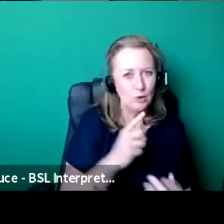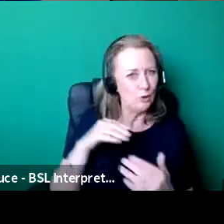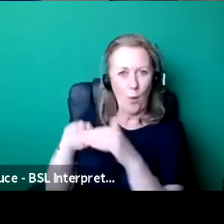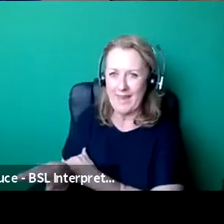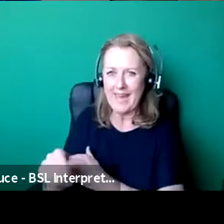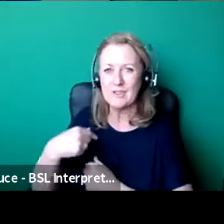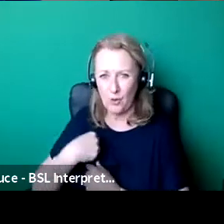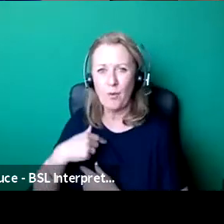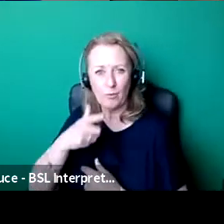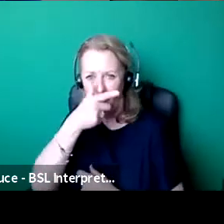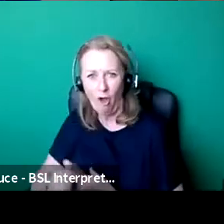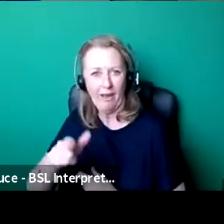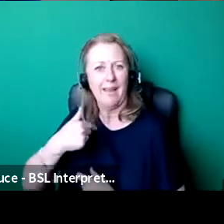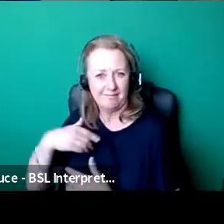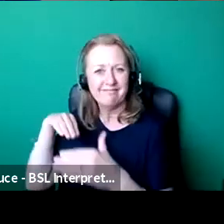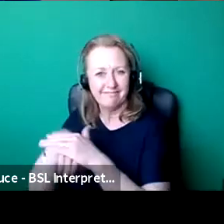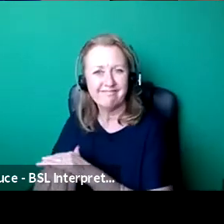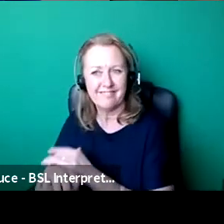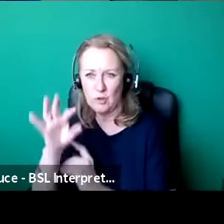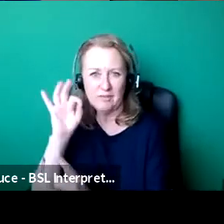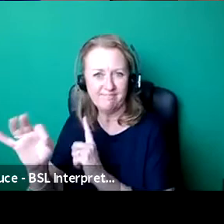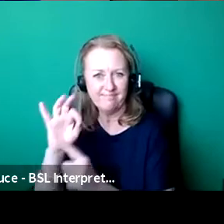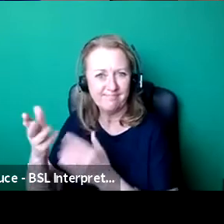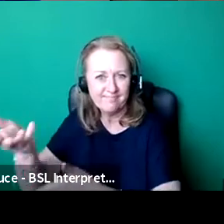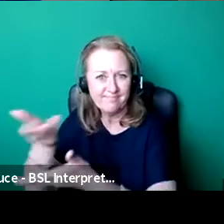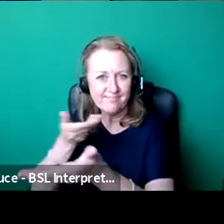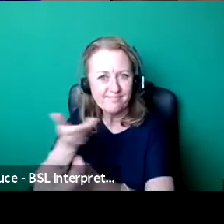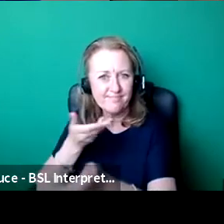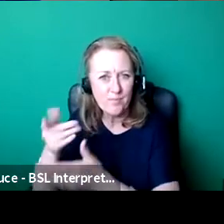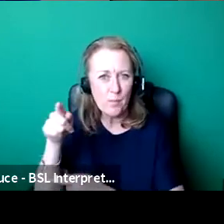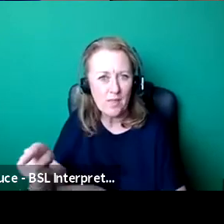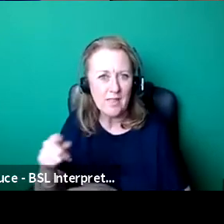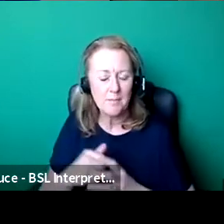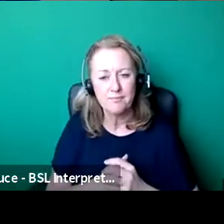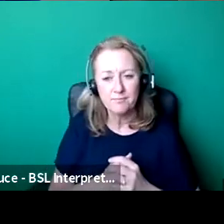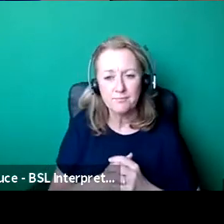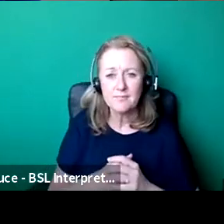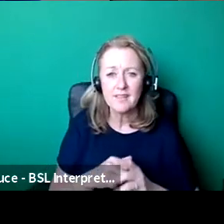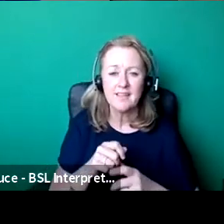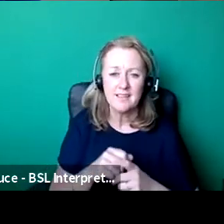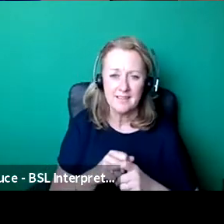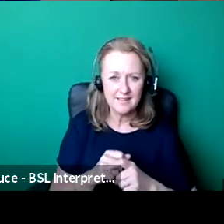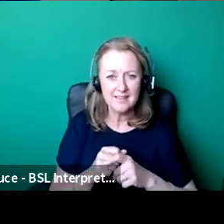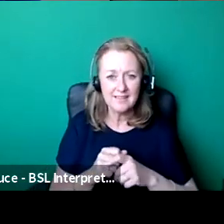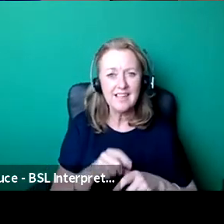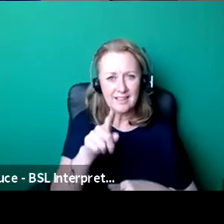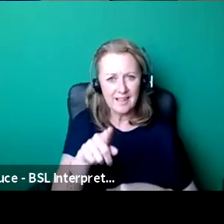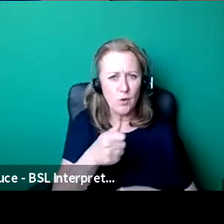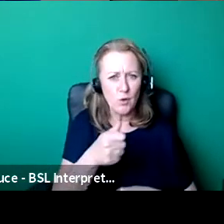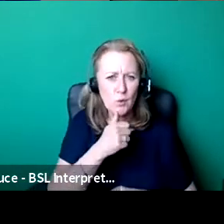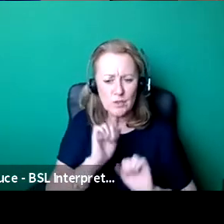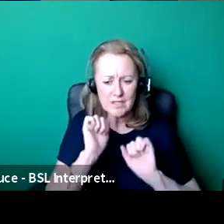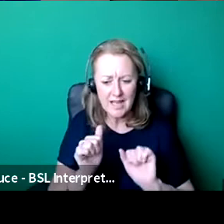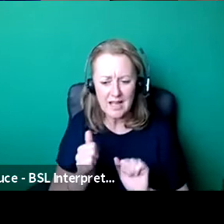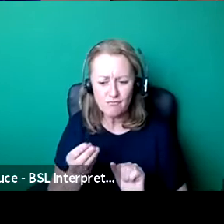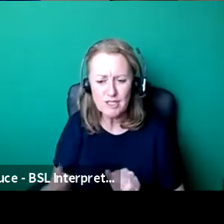I really appreciate that, because I think it demonstrates sort of a savviness or a resourcefulness on the part of on